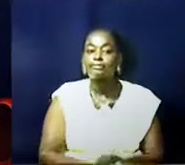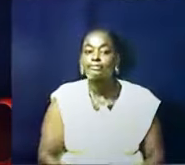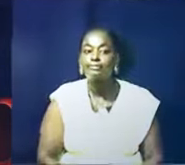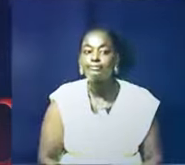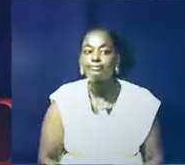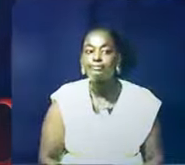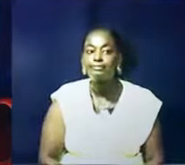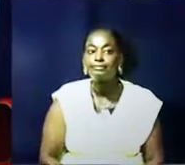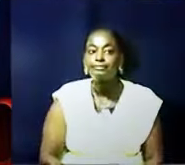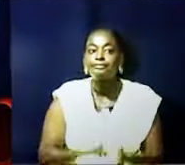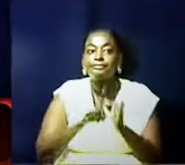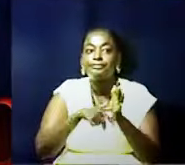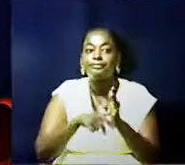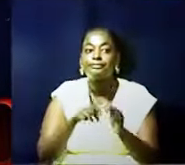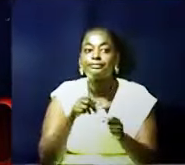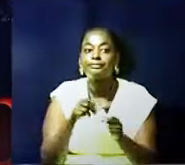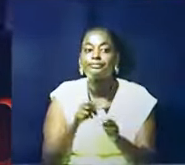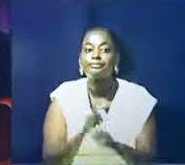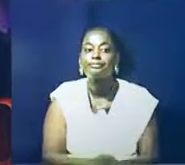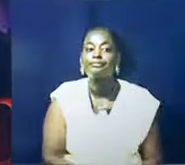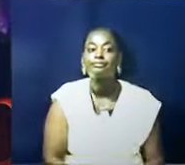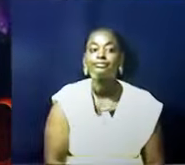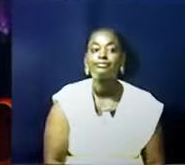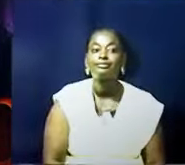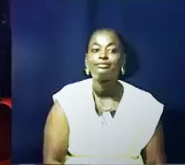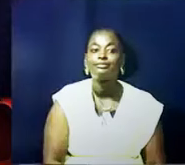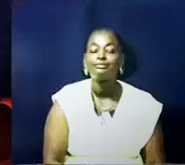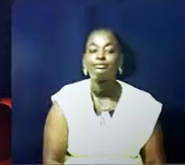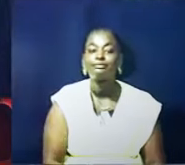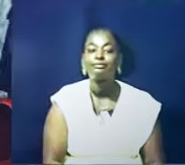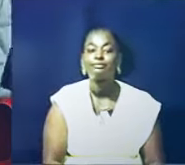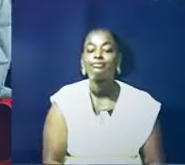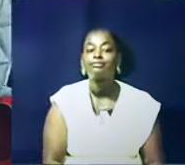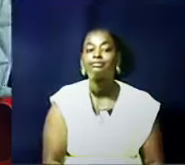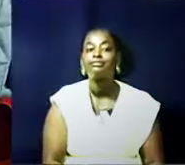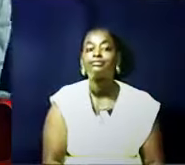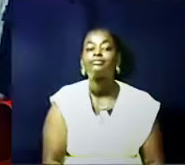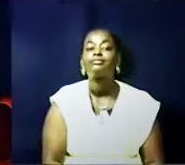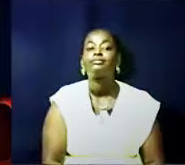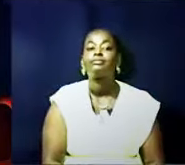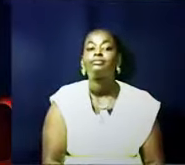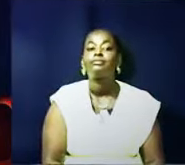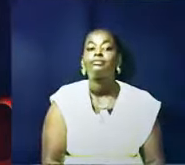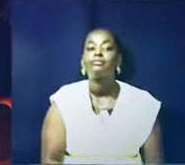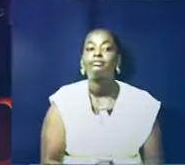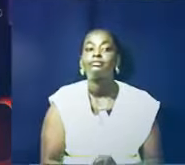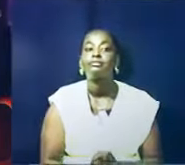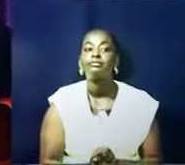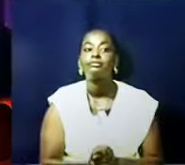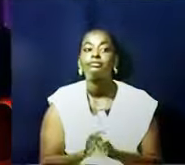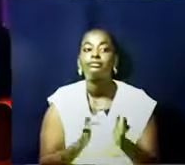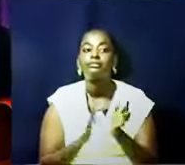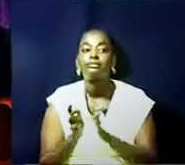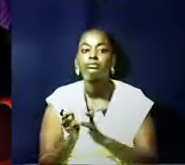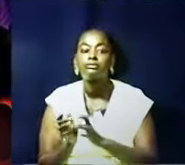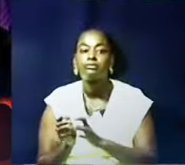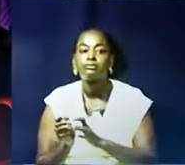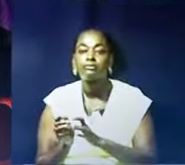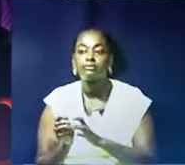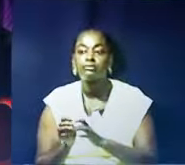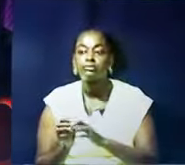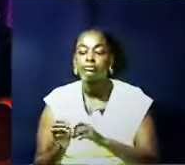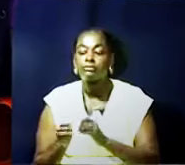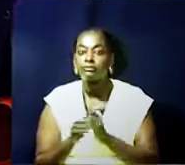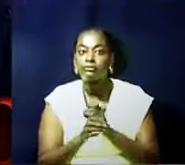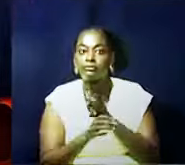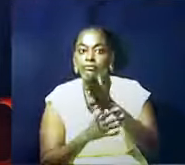then is also not too good. So let's start from here. Jesus reached out his hand and touched the